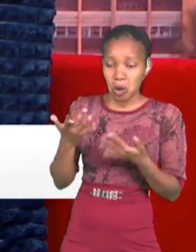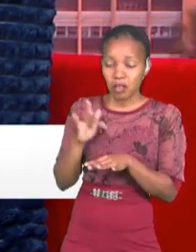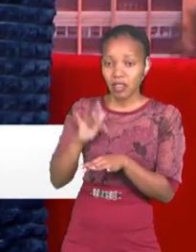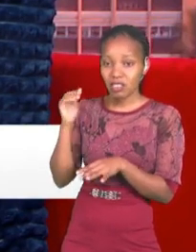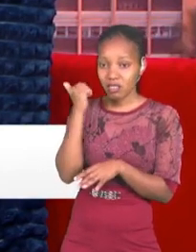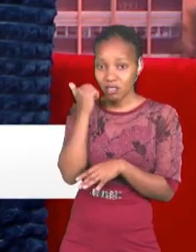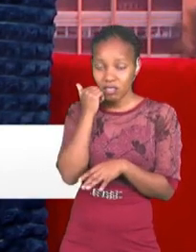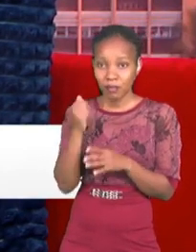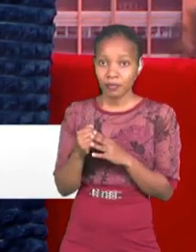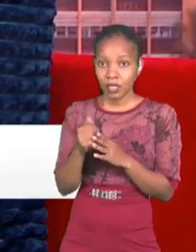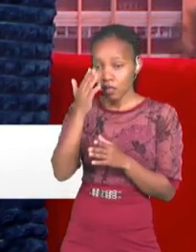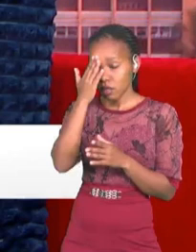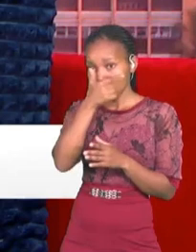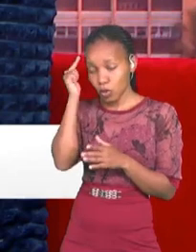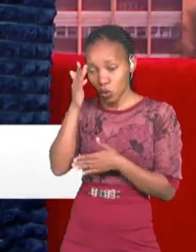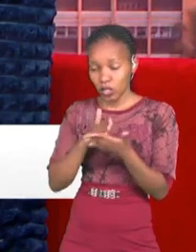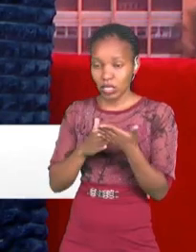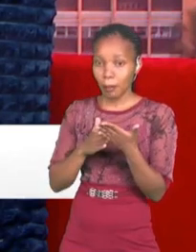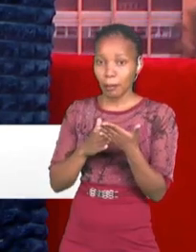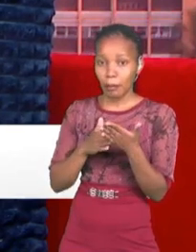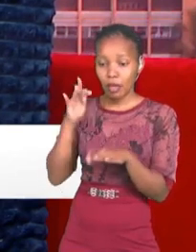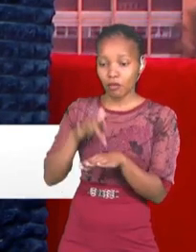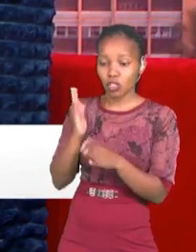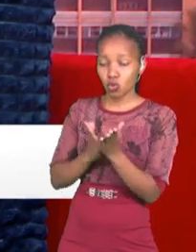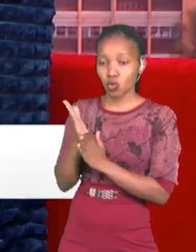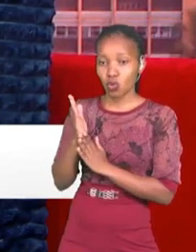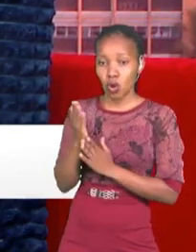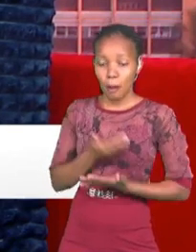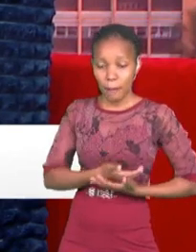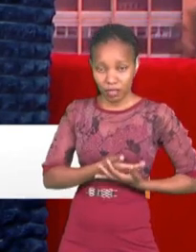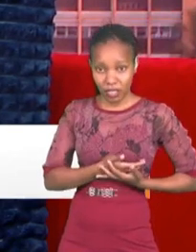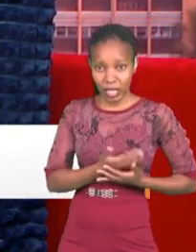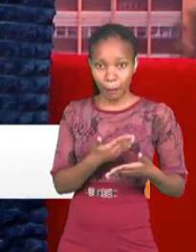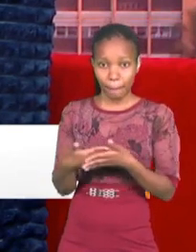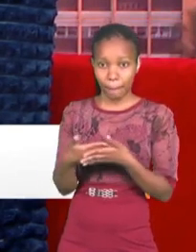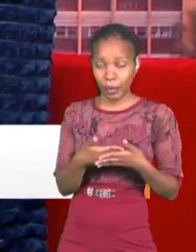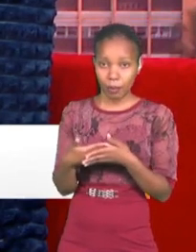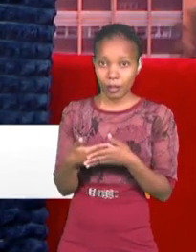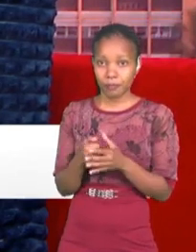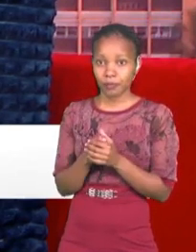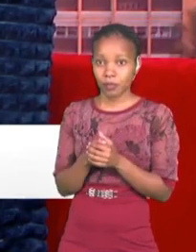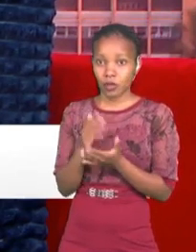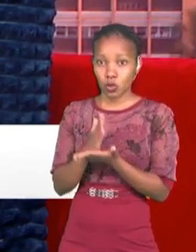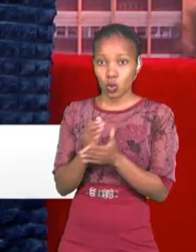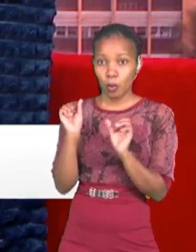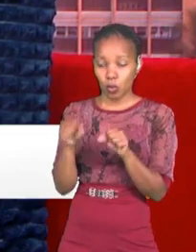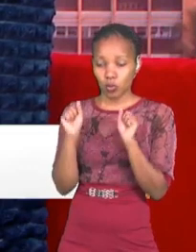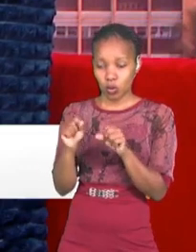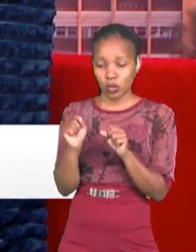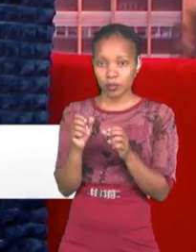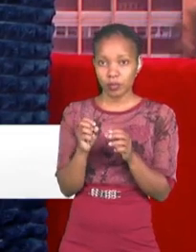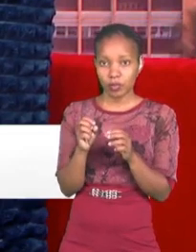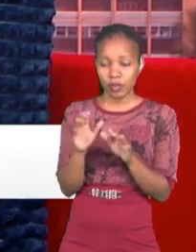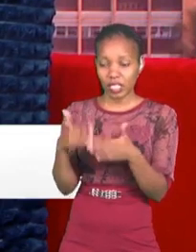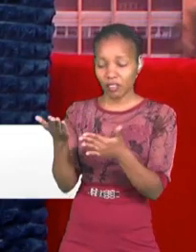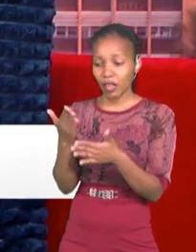disease. Okay. Because some infections transferred through breast milk also. Yeah, sure. Although the possibility of transferring the